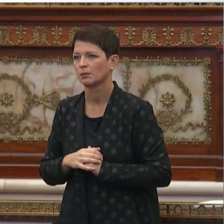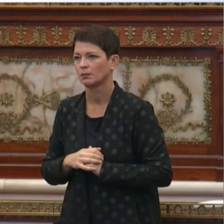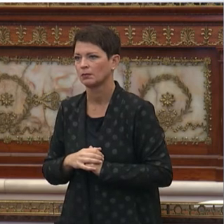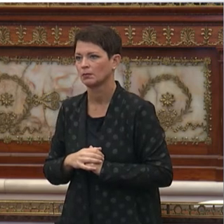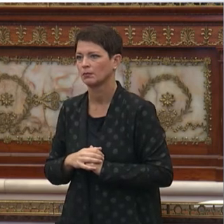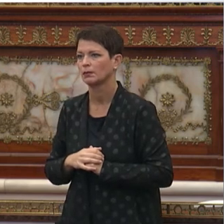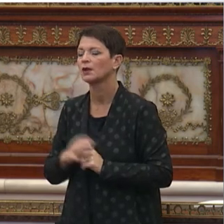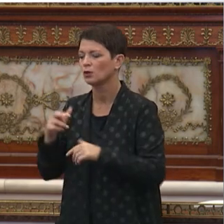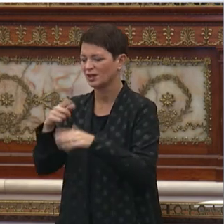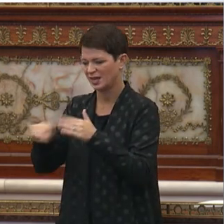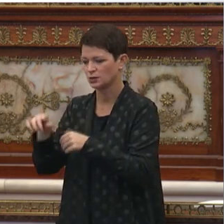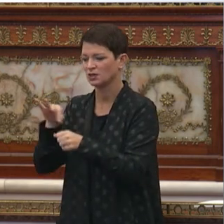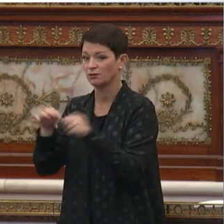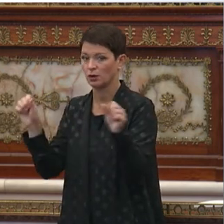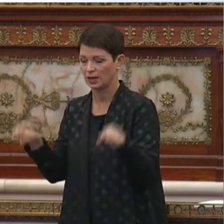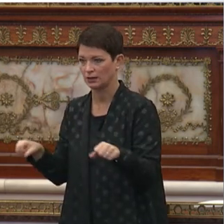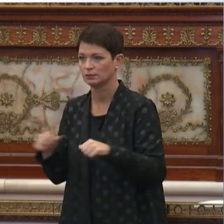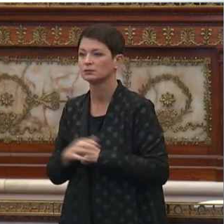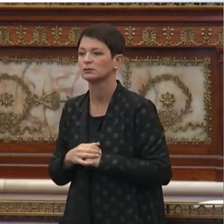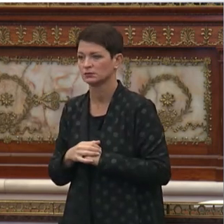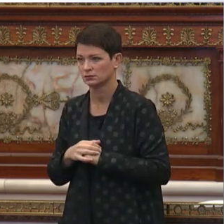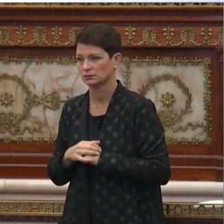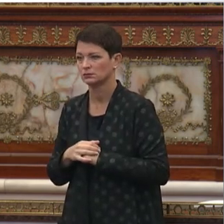And now we'll go next week's calendar.